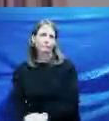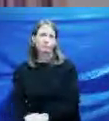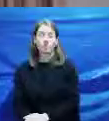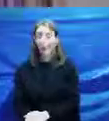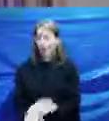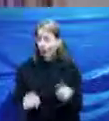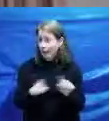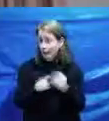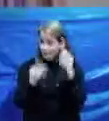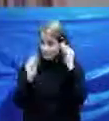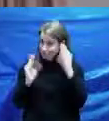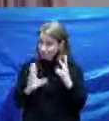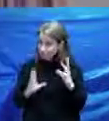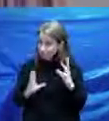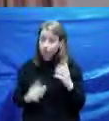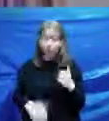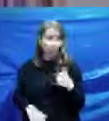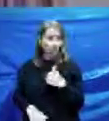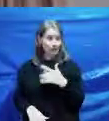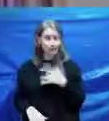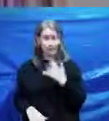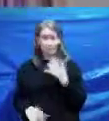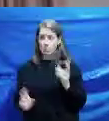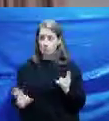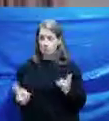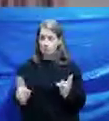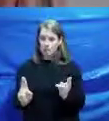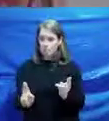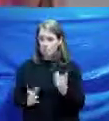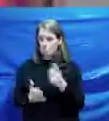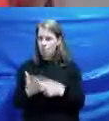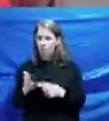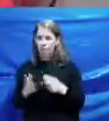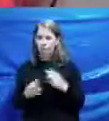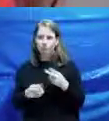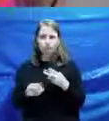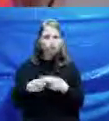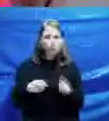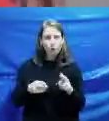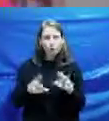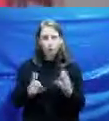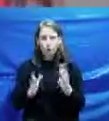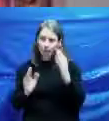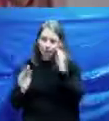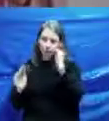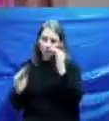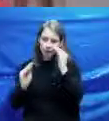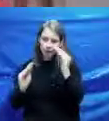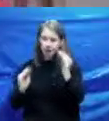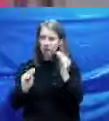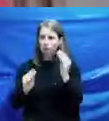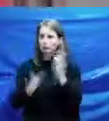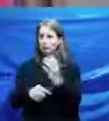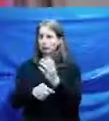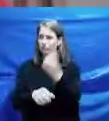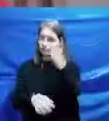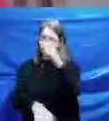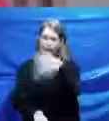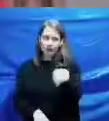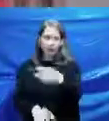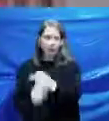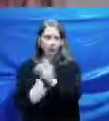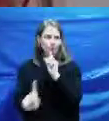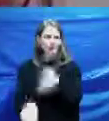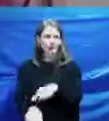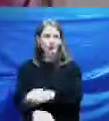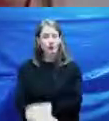can teach my kids to get the answer in as little time as possible? It's not necessarily always conceptual understanding. It's not depth. That does take